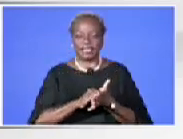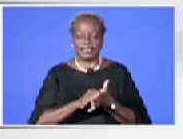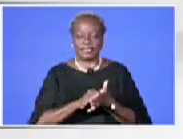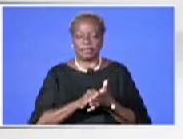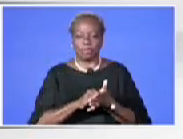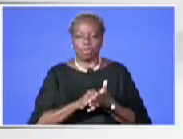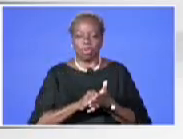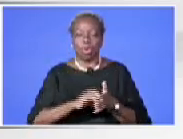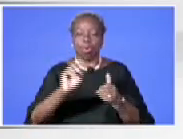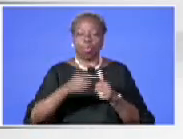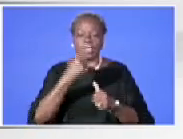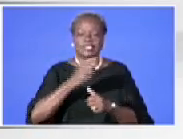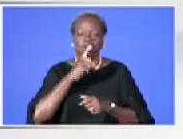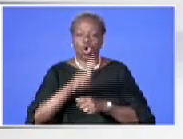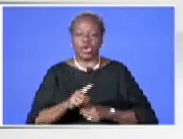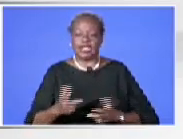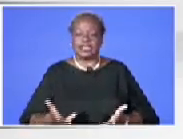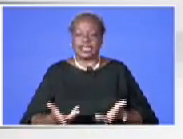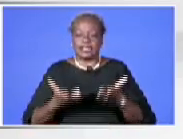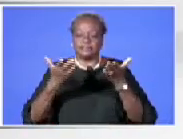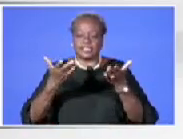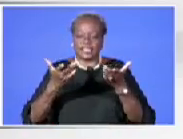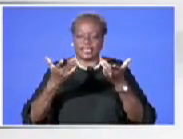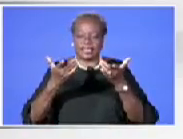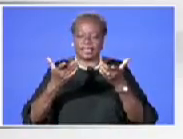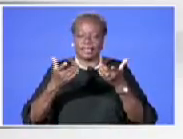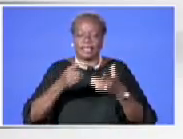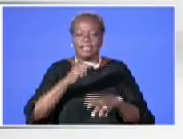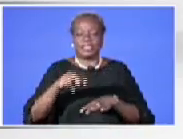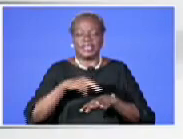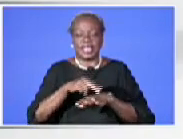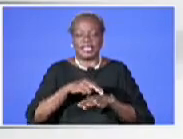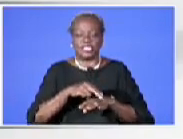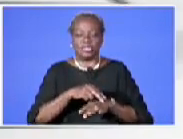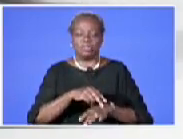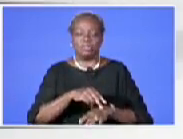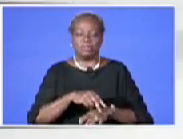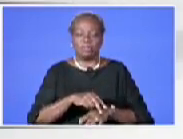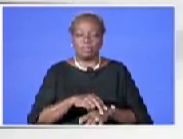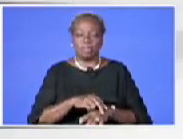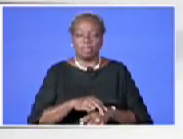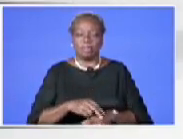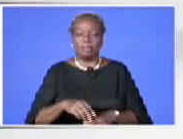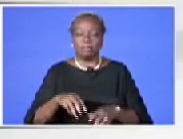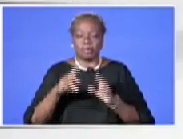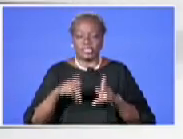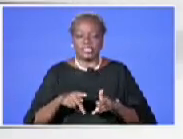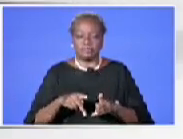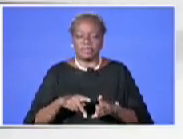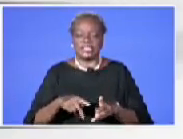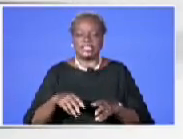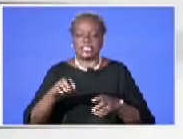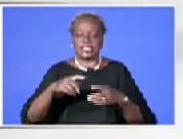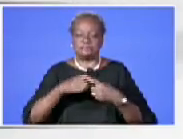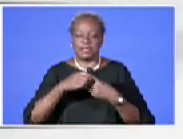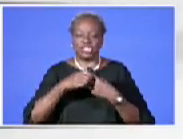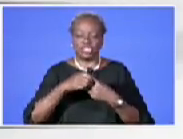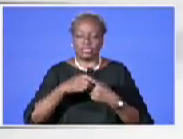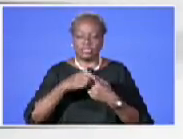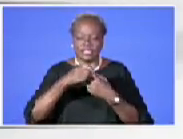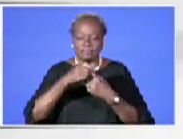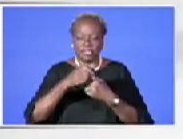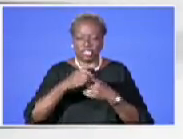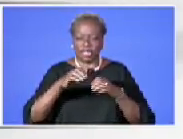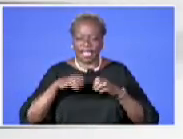emergency orders are lifted, that the national authorities are going to have to make special efforts to reach children who have missed their